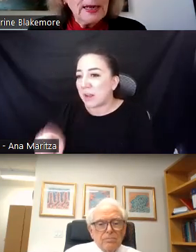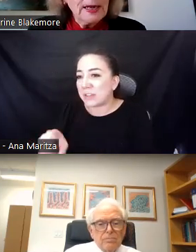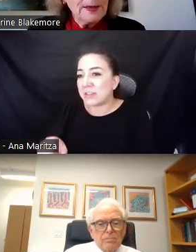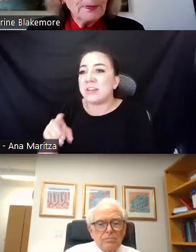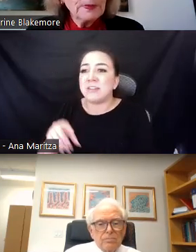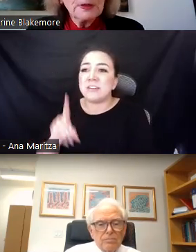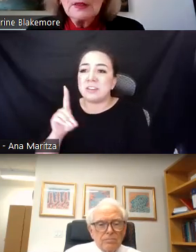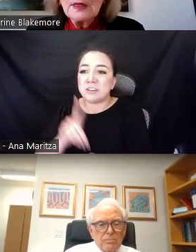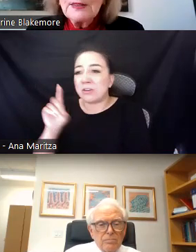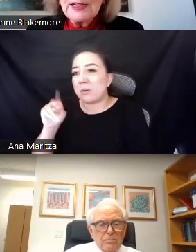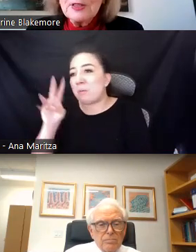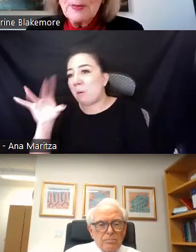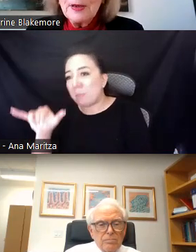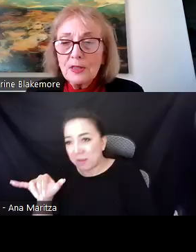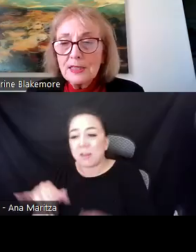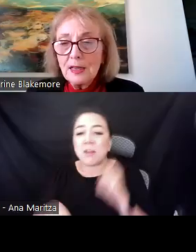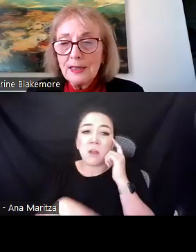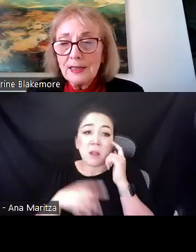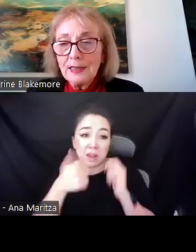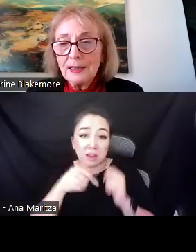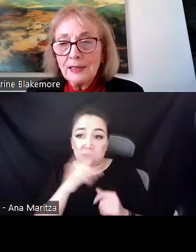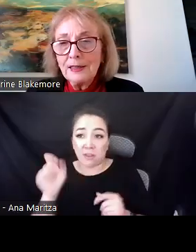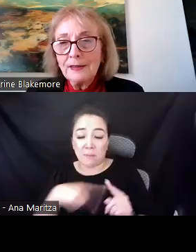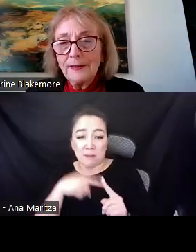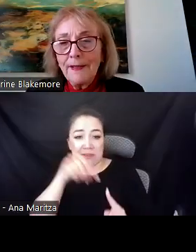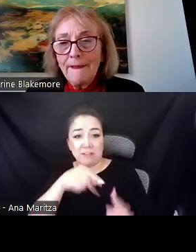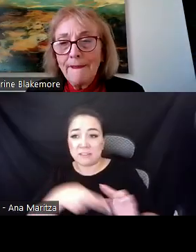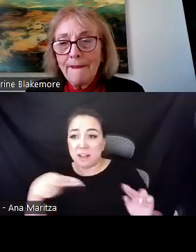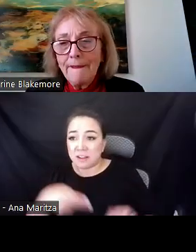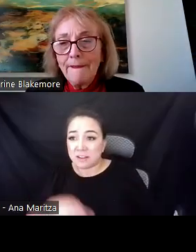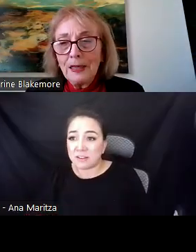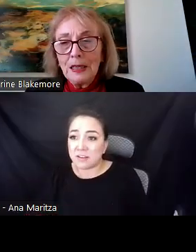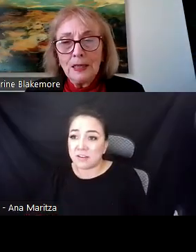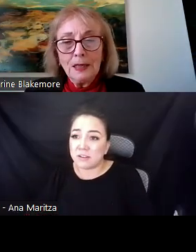Okay, anything else about this slide?